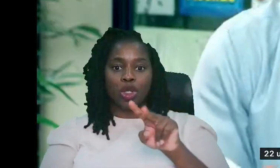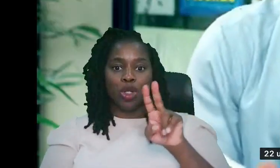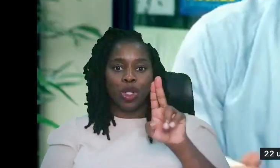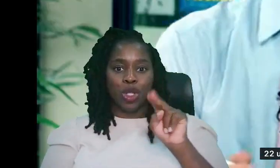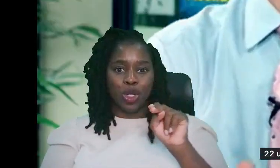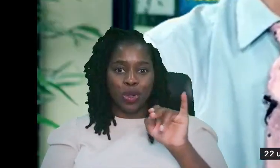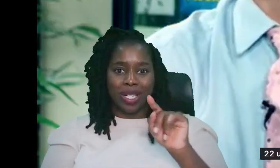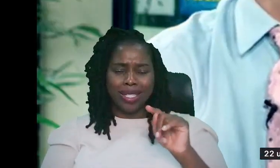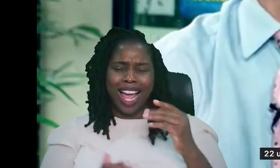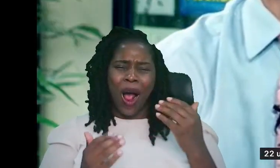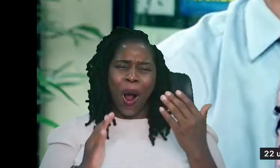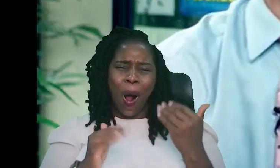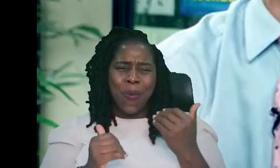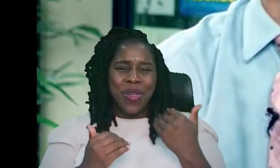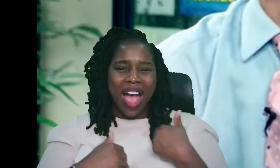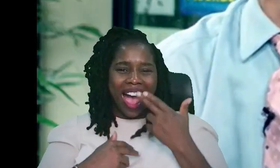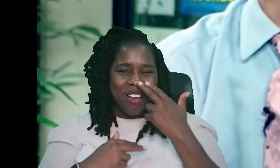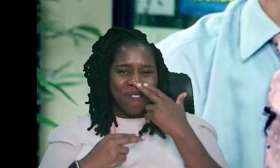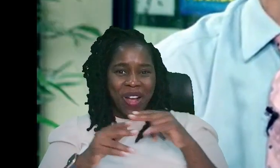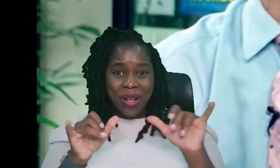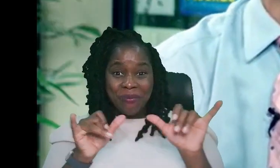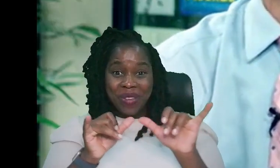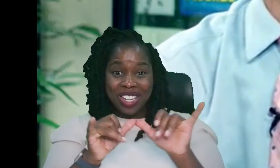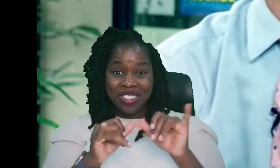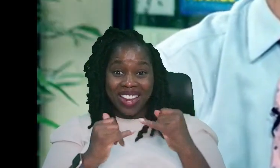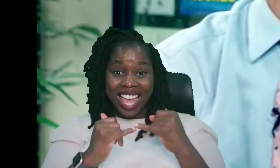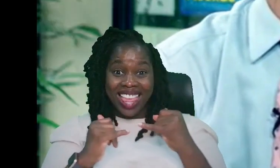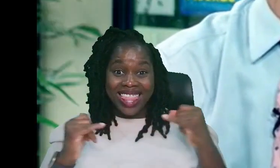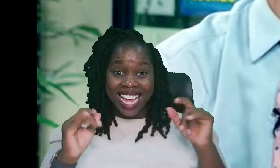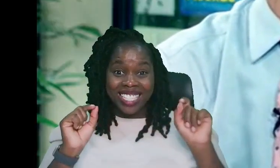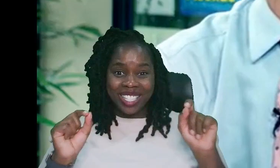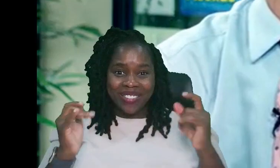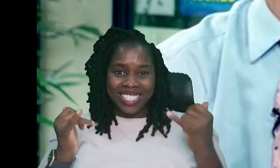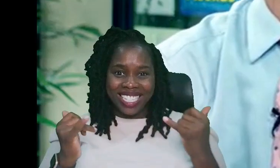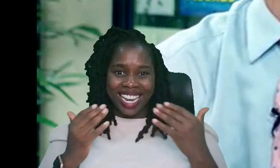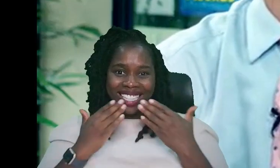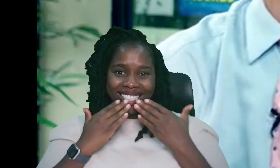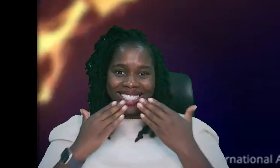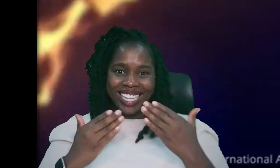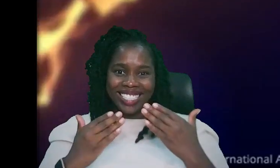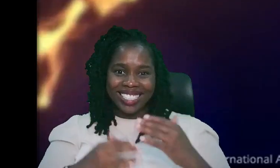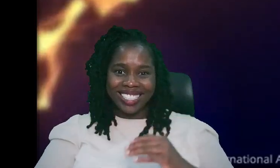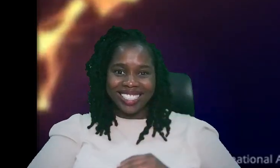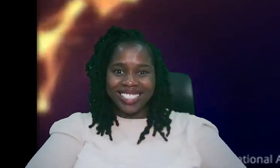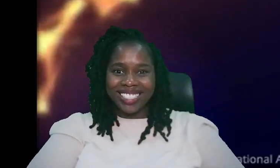Hope you had fun measuring line segments today. Thanks.